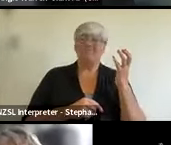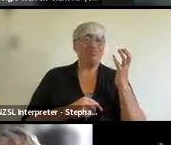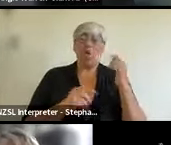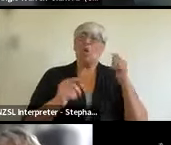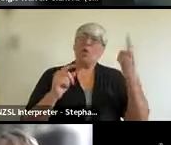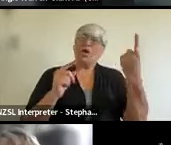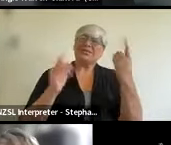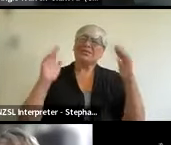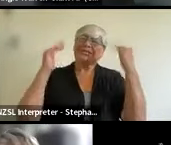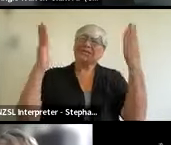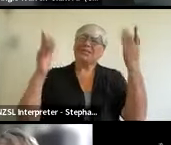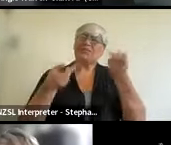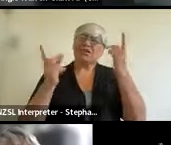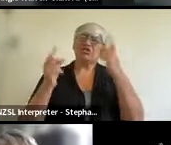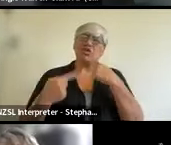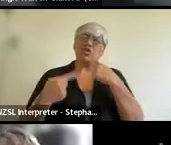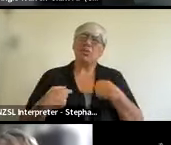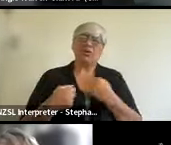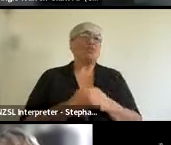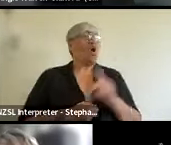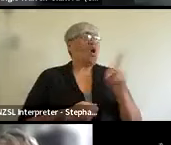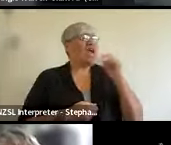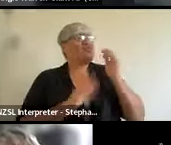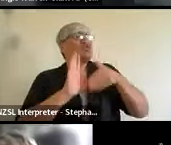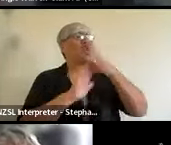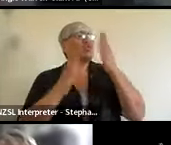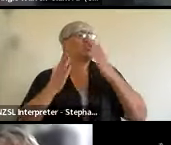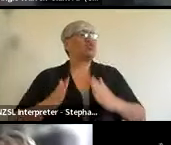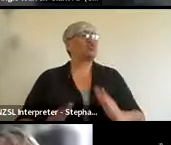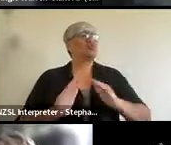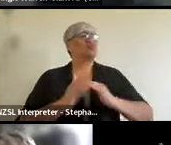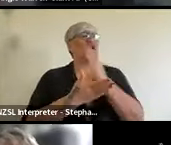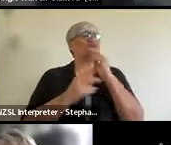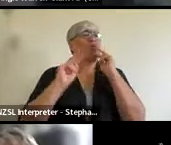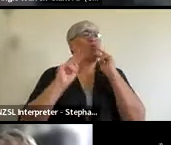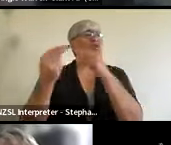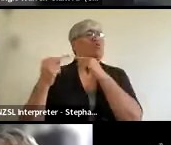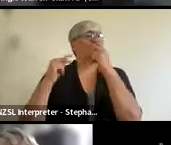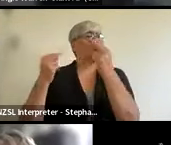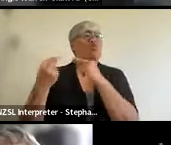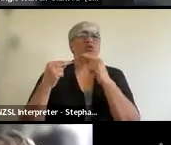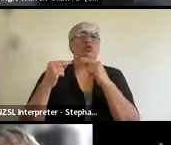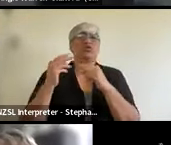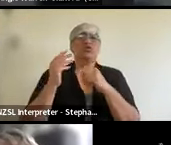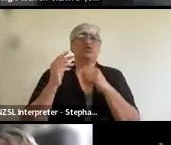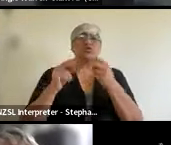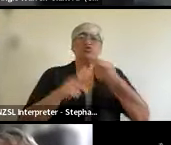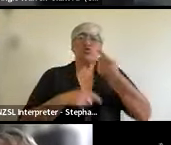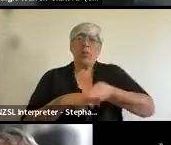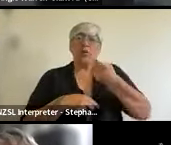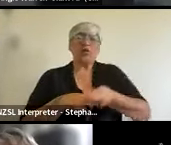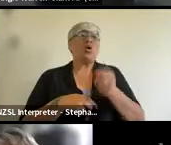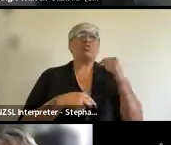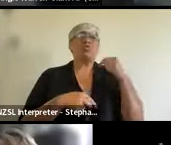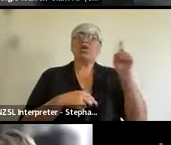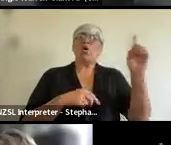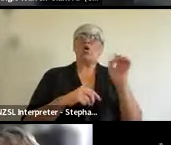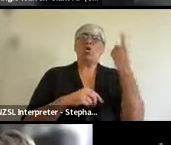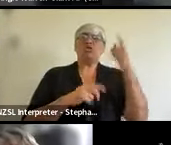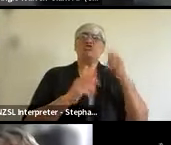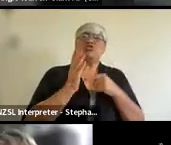that if we went to the Human Rights Review Tribunal, Auckland Transport would argue that they're